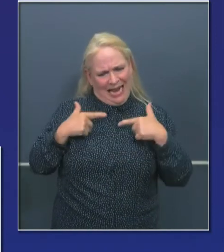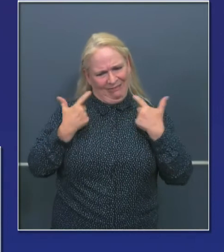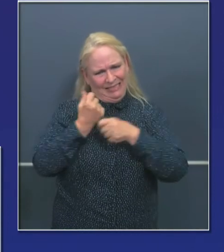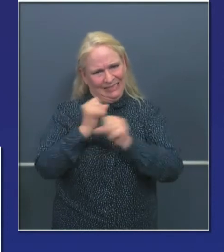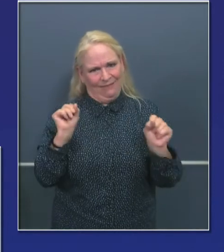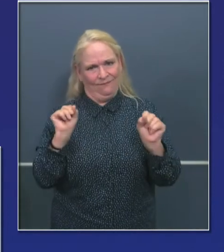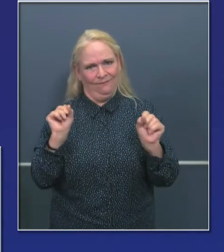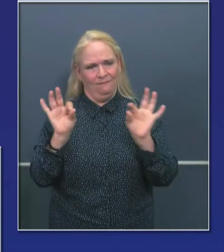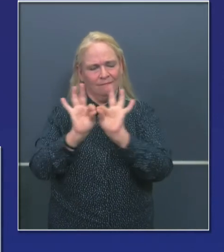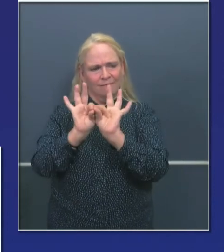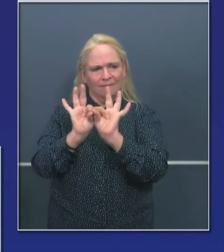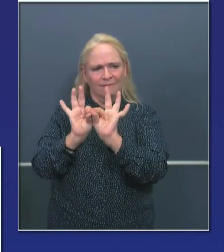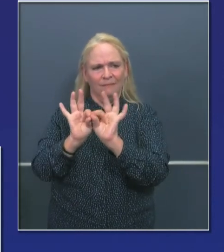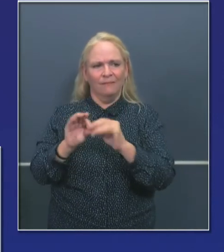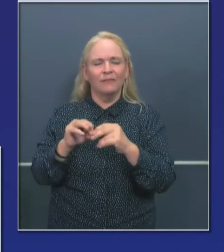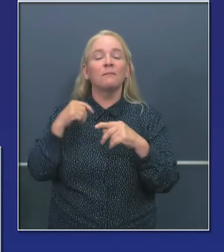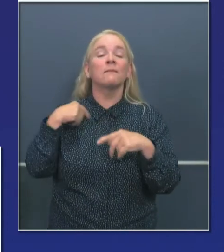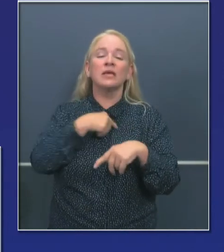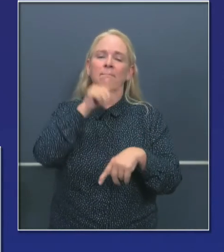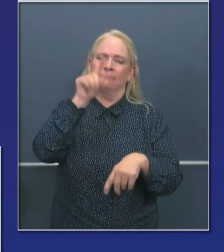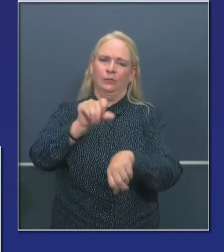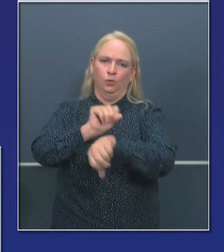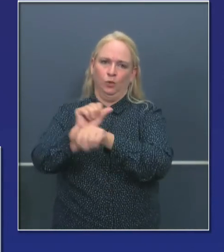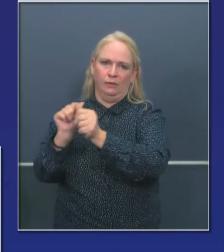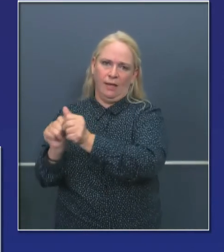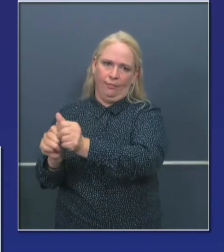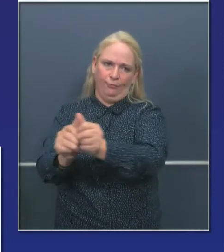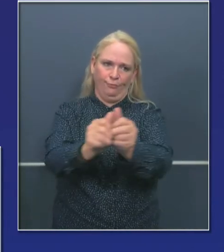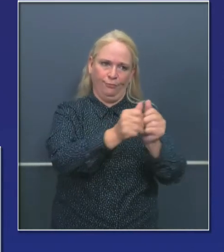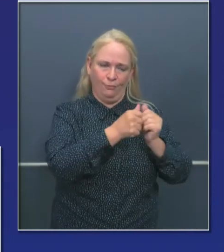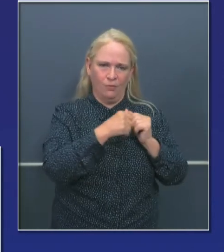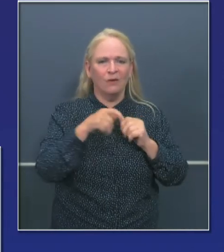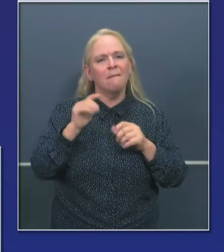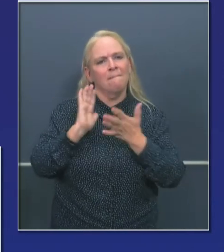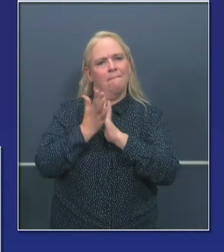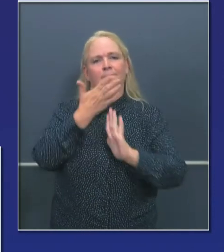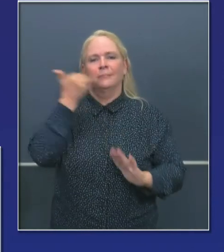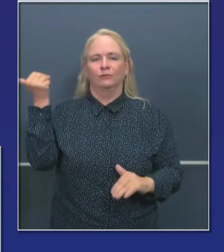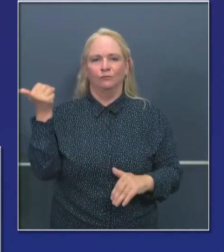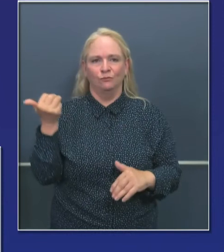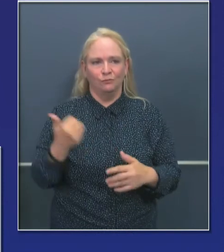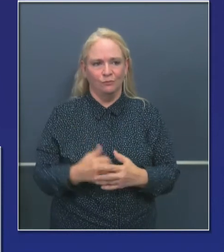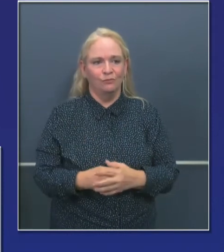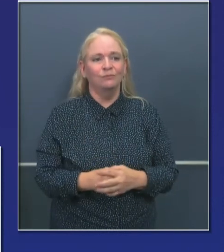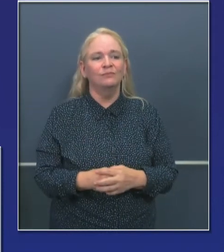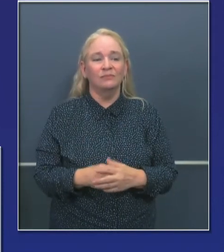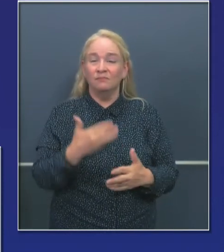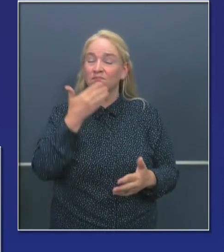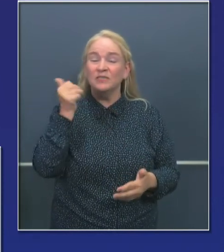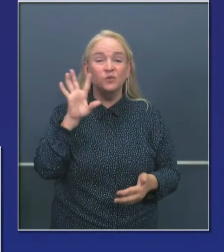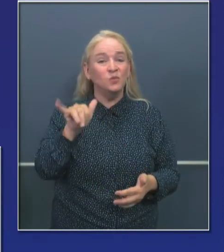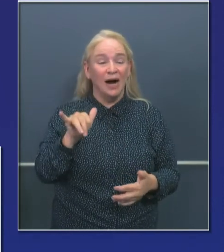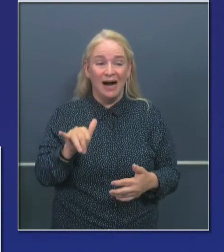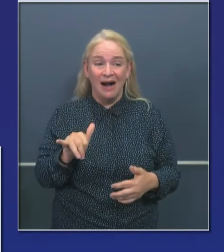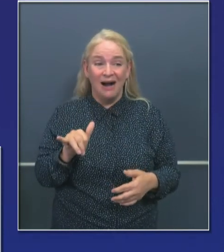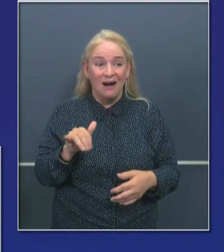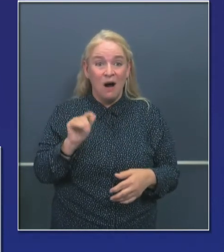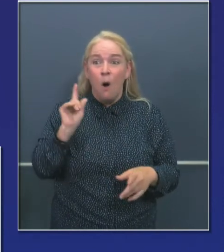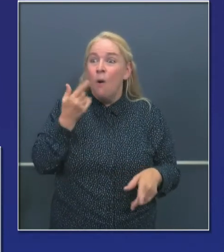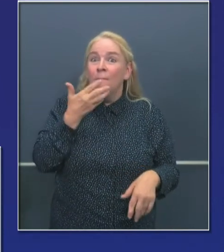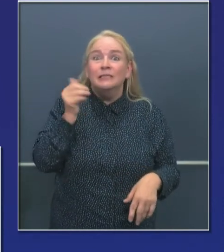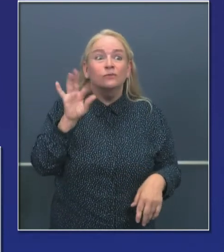this disease, do more and do better. Accordingly, no important way you could do that than wearing a